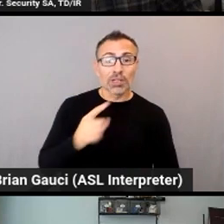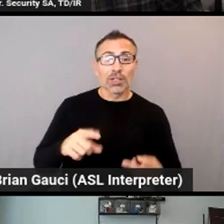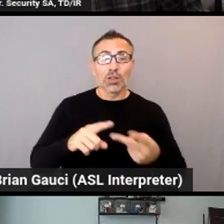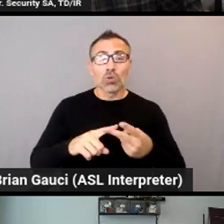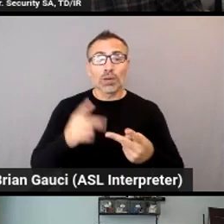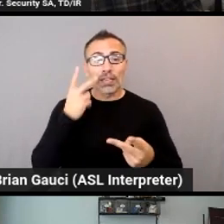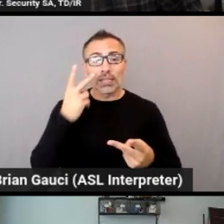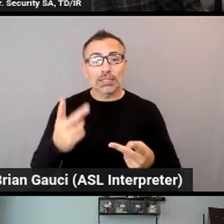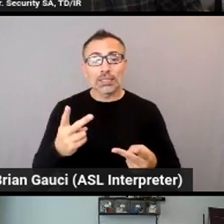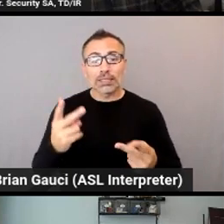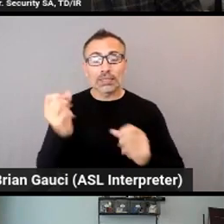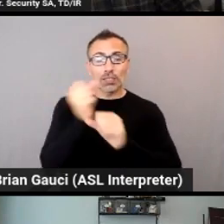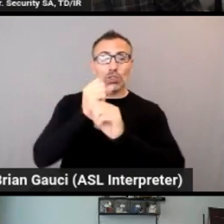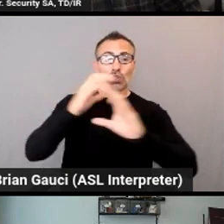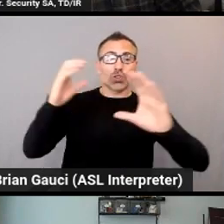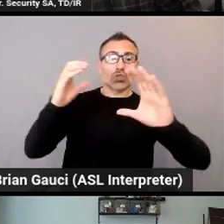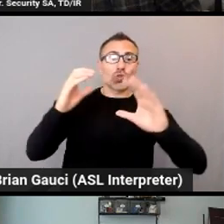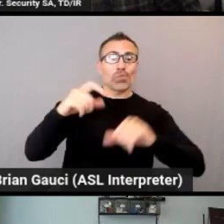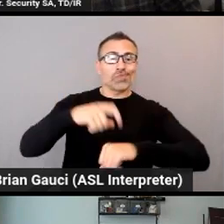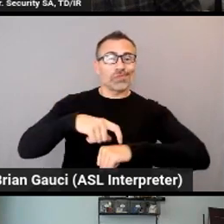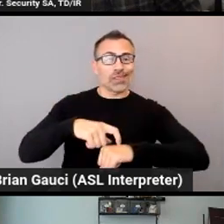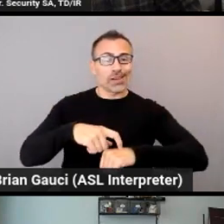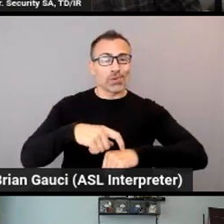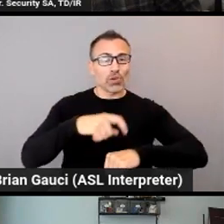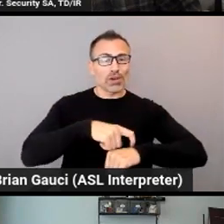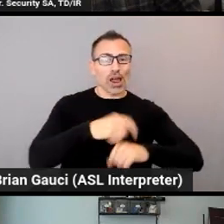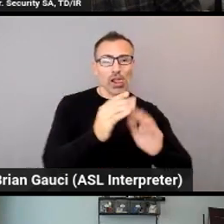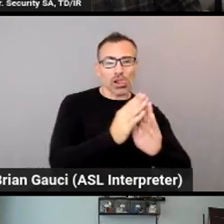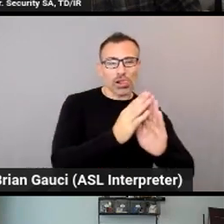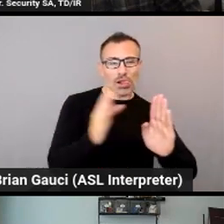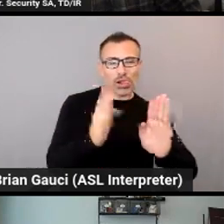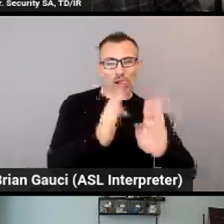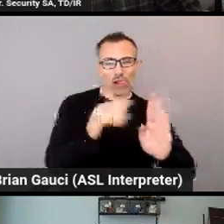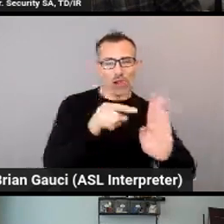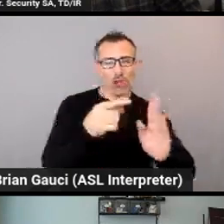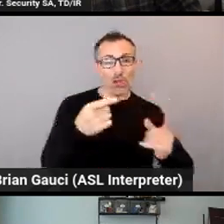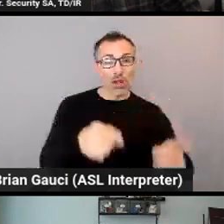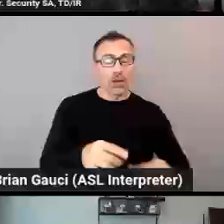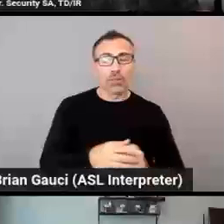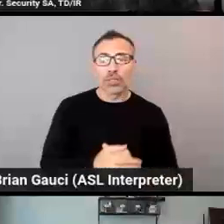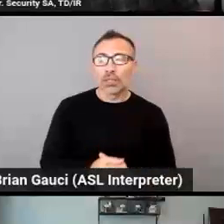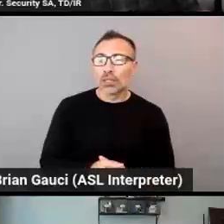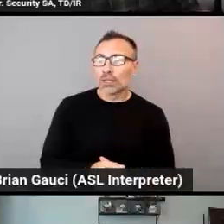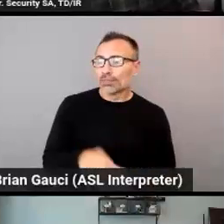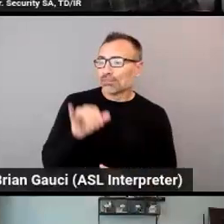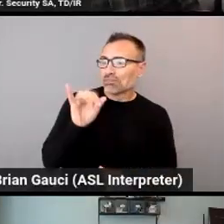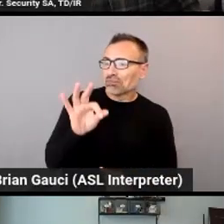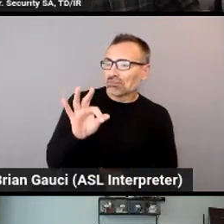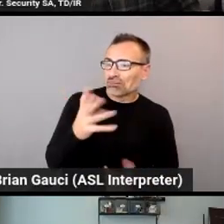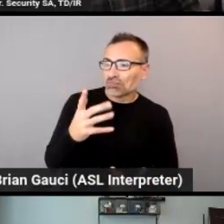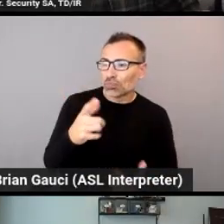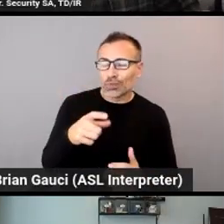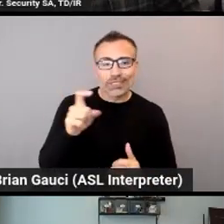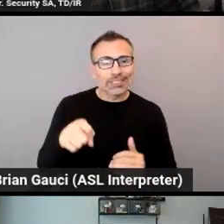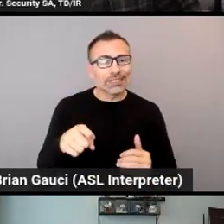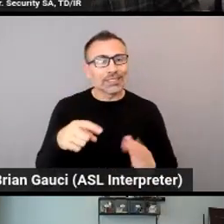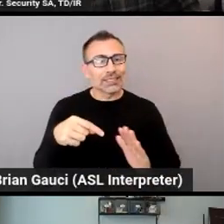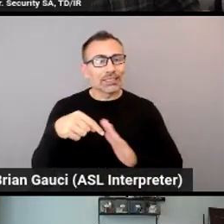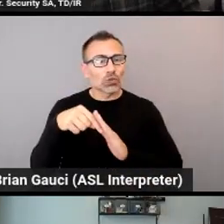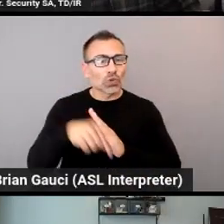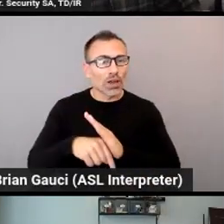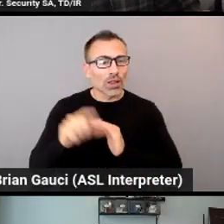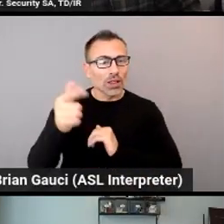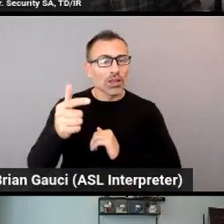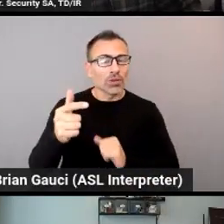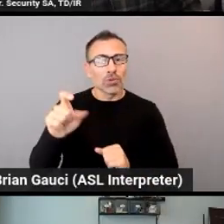us the time frame of when this activity even happened, right? If we need to drill down into anything later, we need to